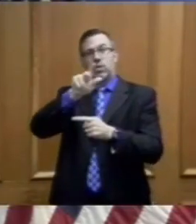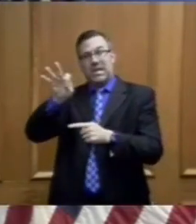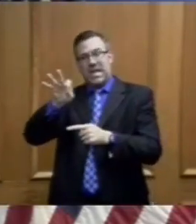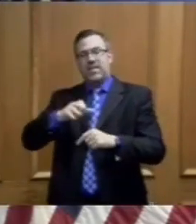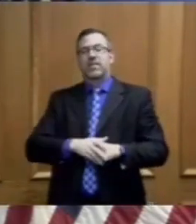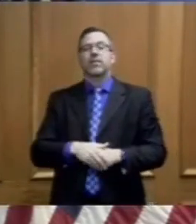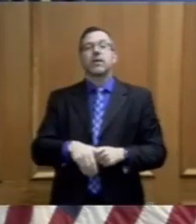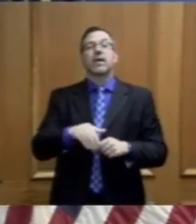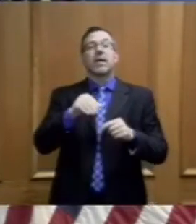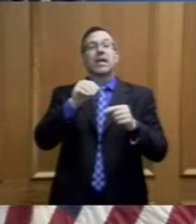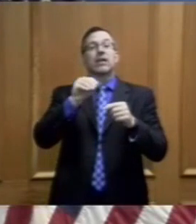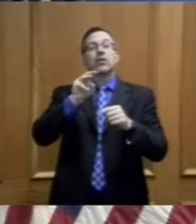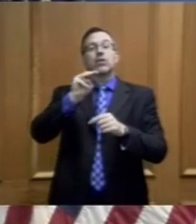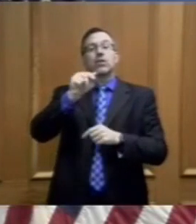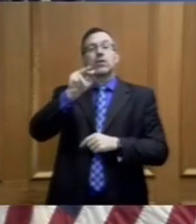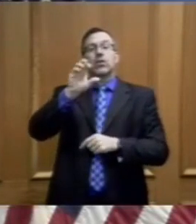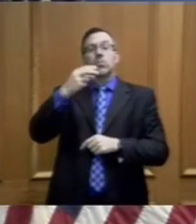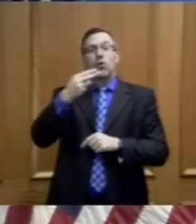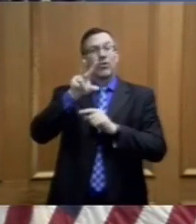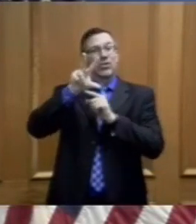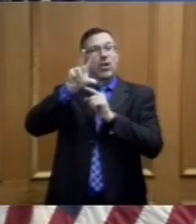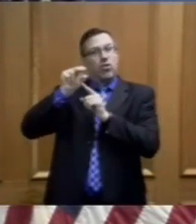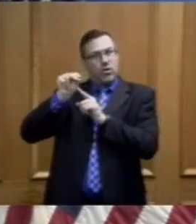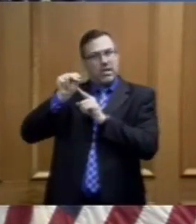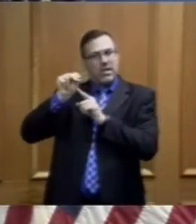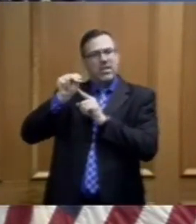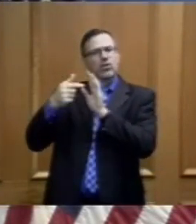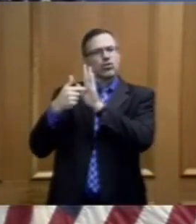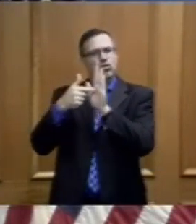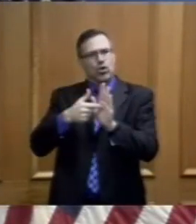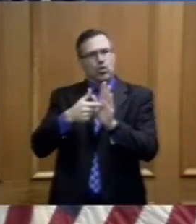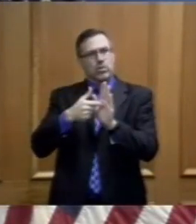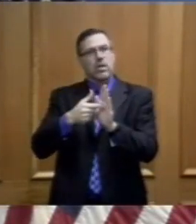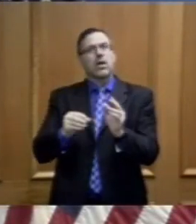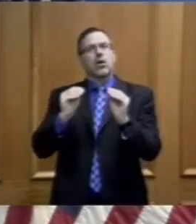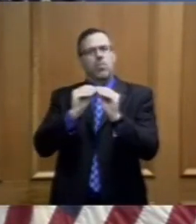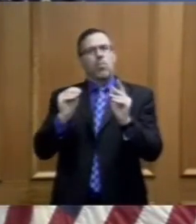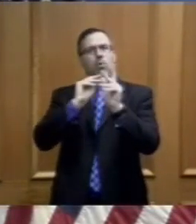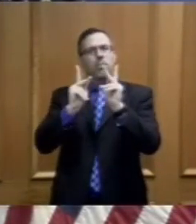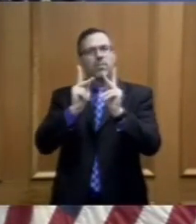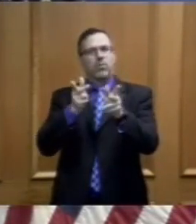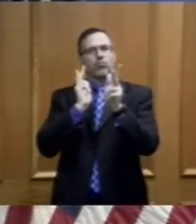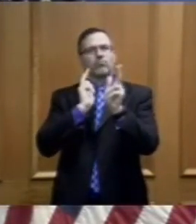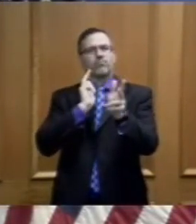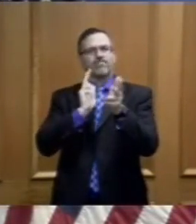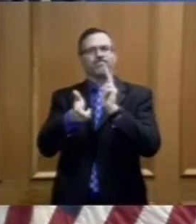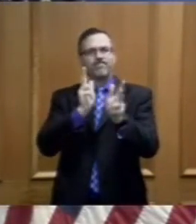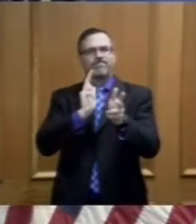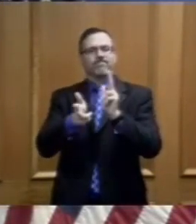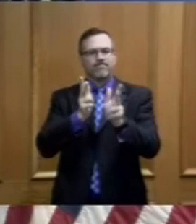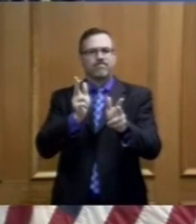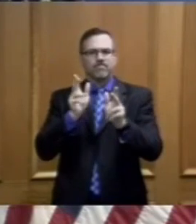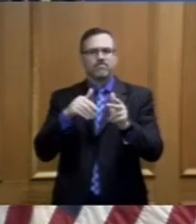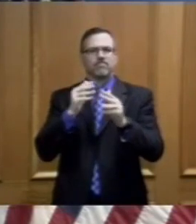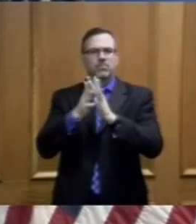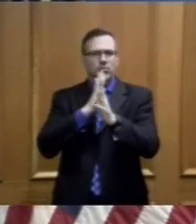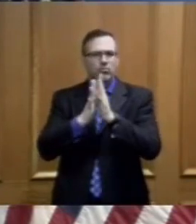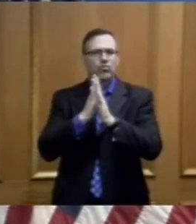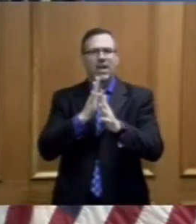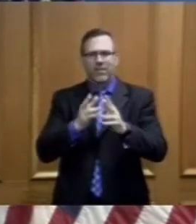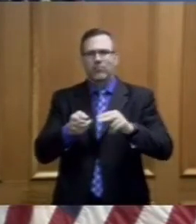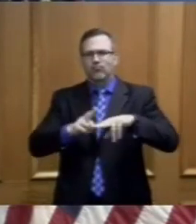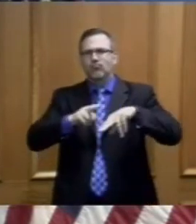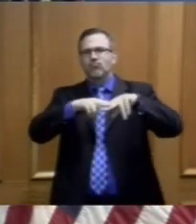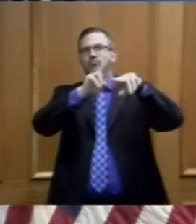on March 30th indicates that travel is trending upwards again. We've also looked at data